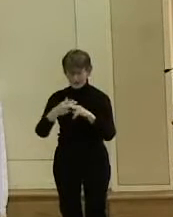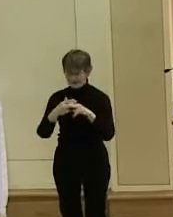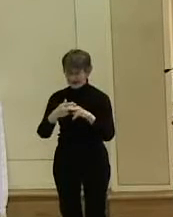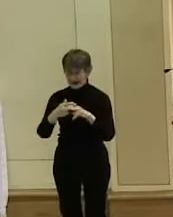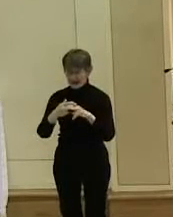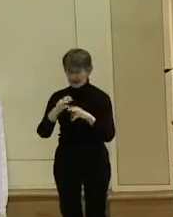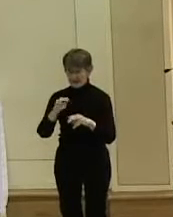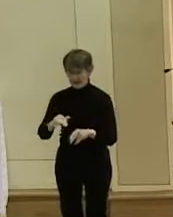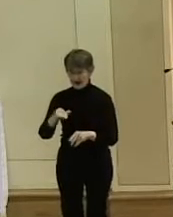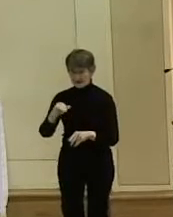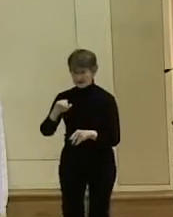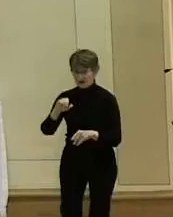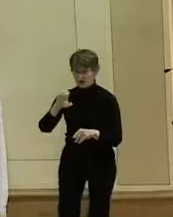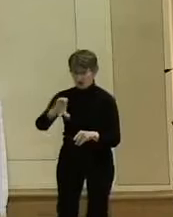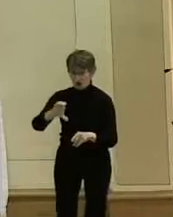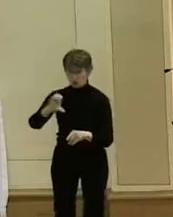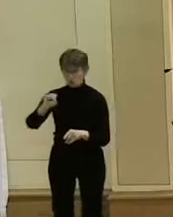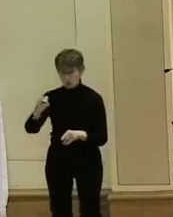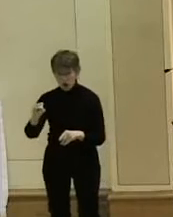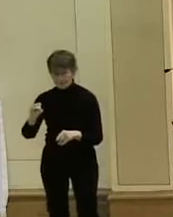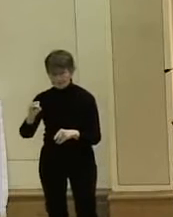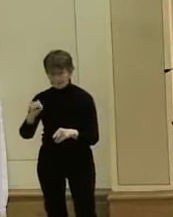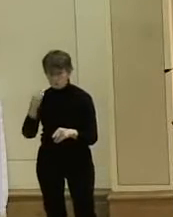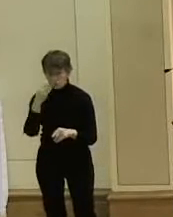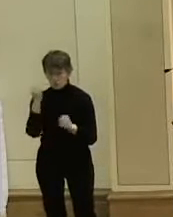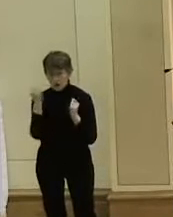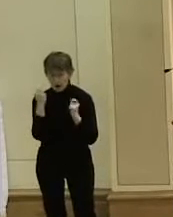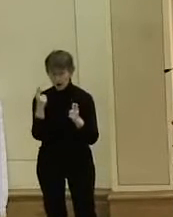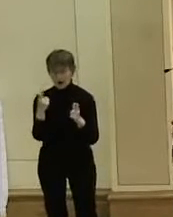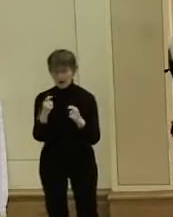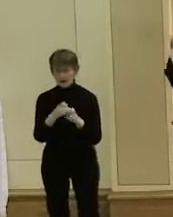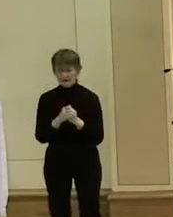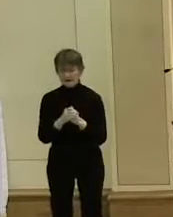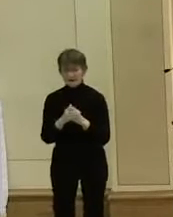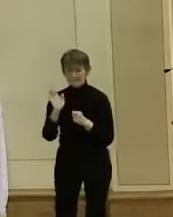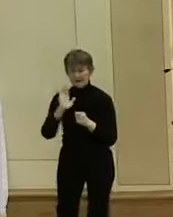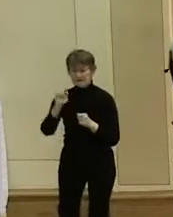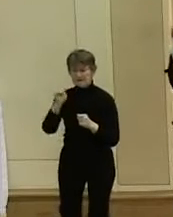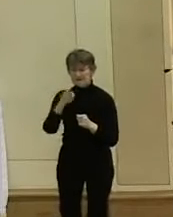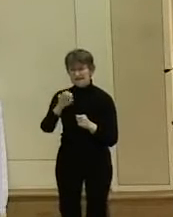that. In the 1970s and the 1980s, I remember